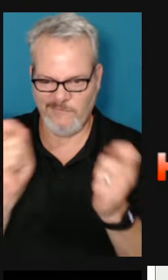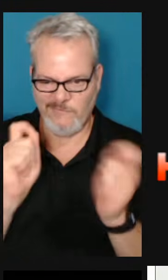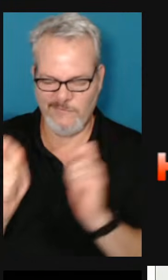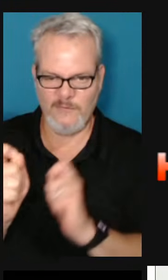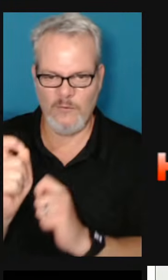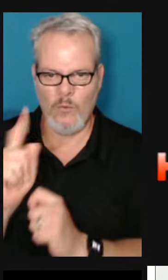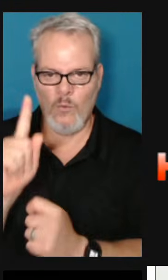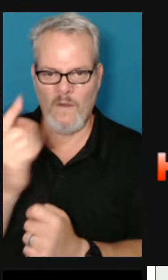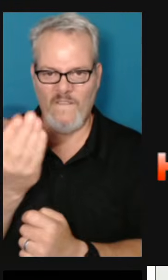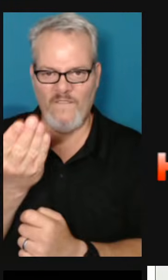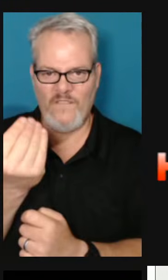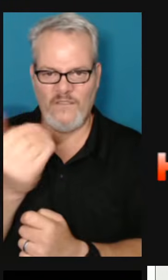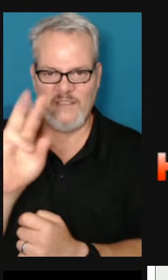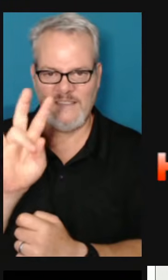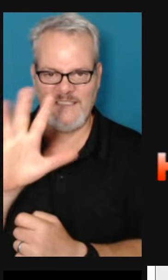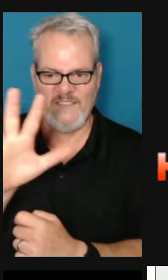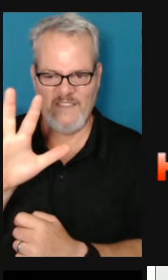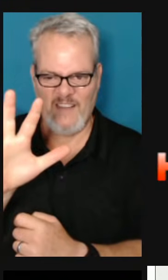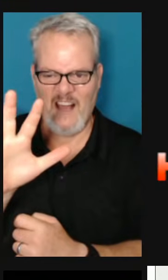1575 and 450.